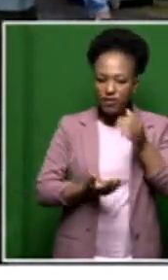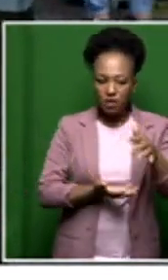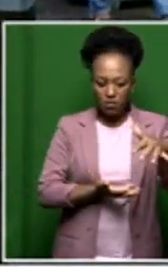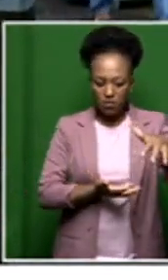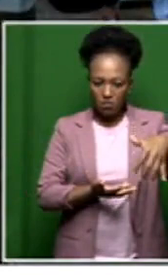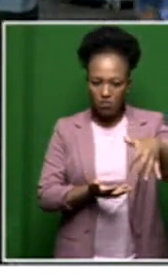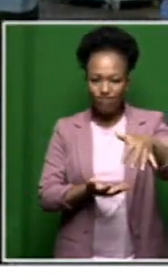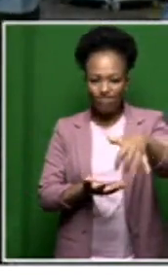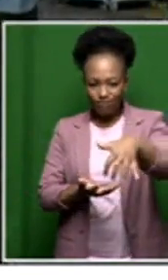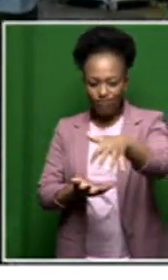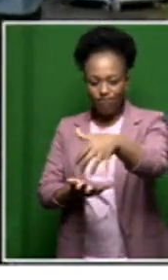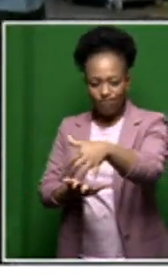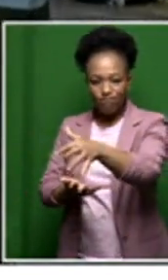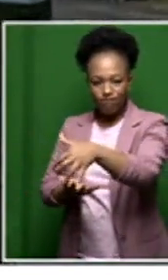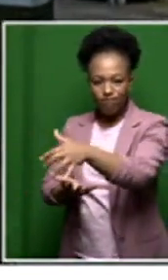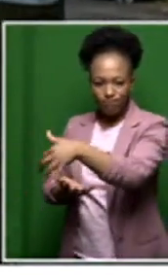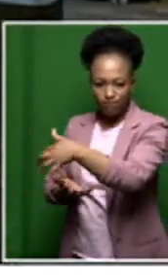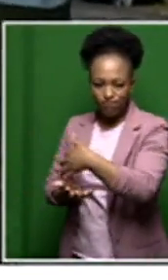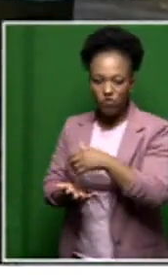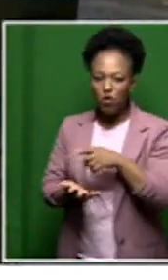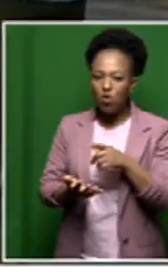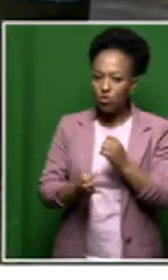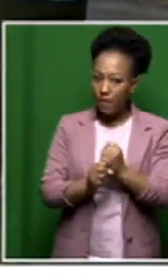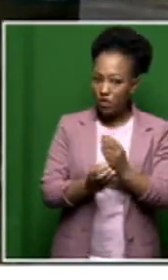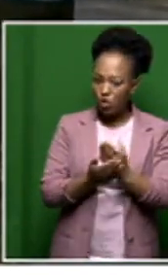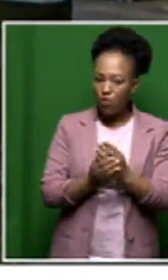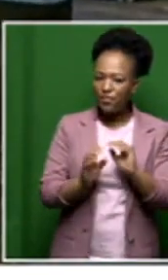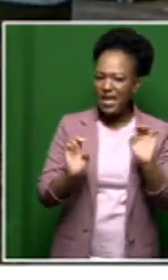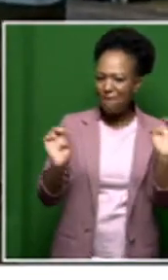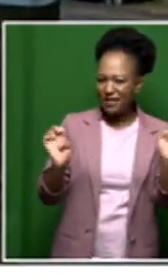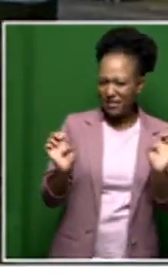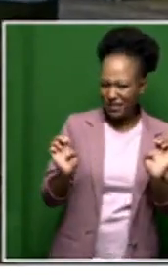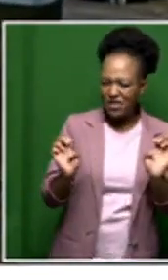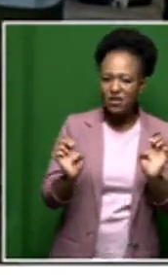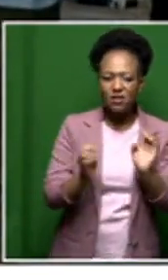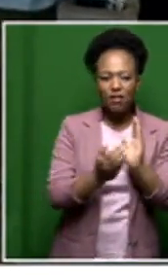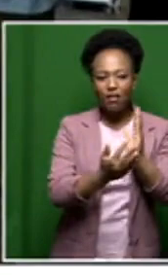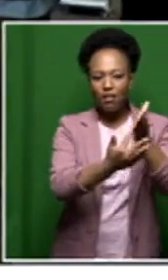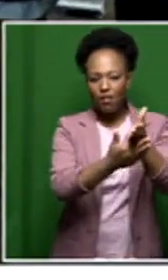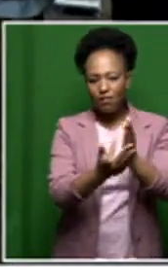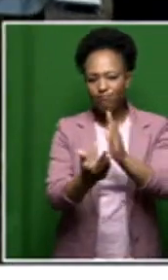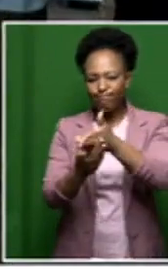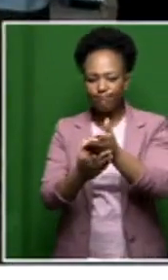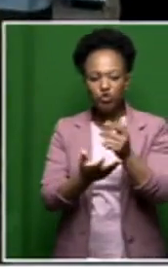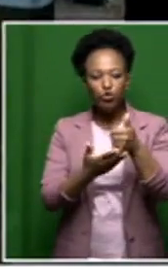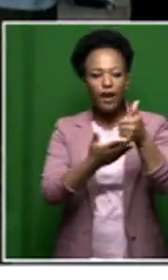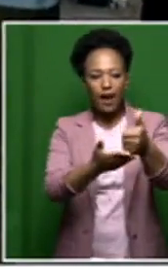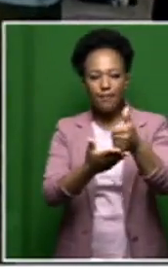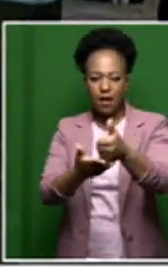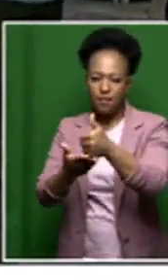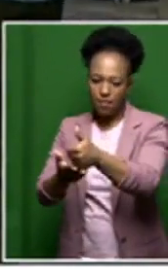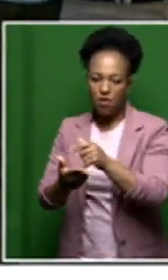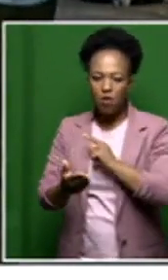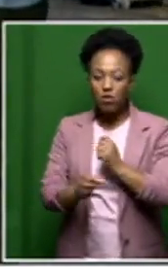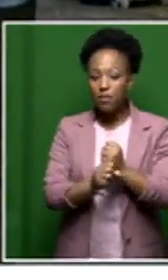and ensuring emergency interventions in all areas. That includes ensuring that all people